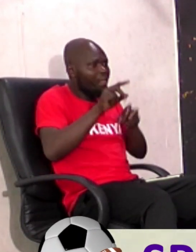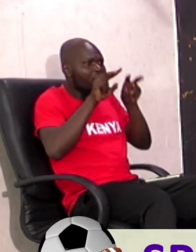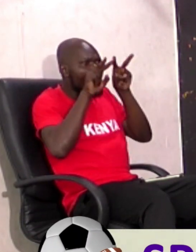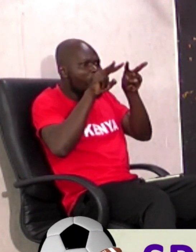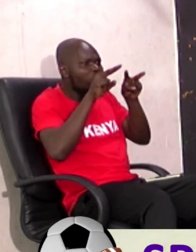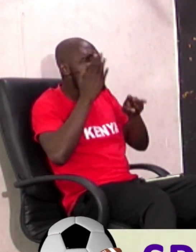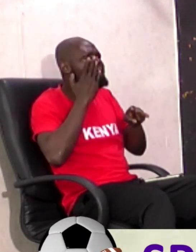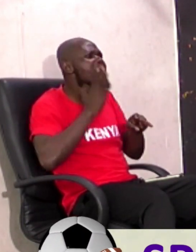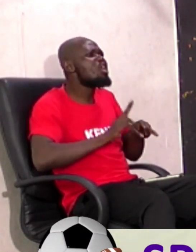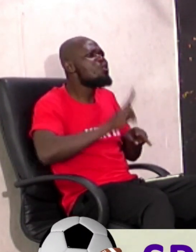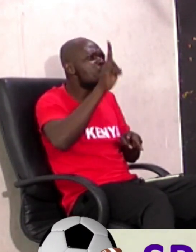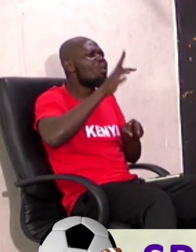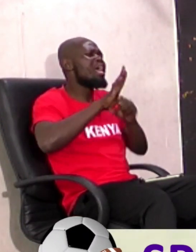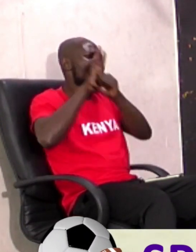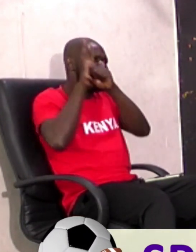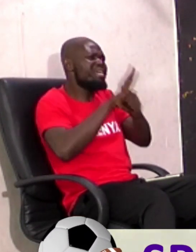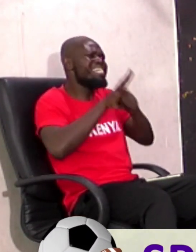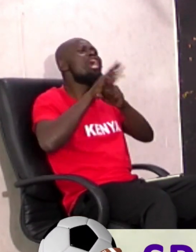For Newcastle,